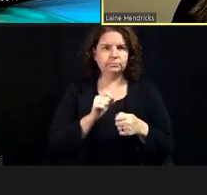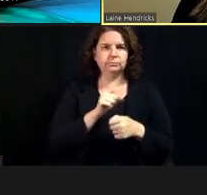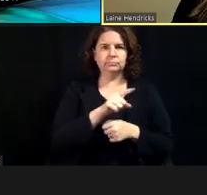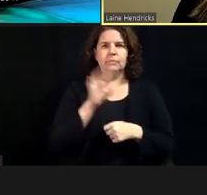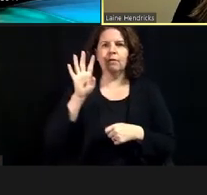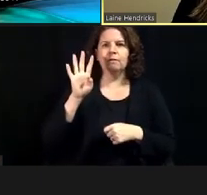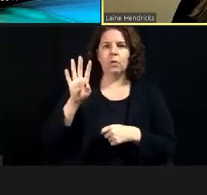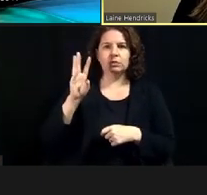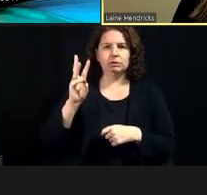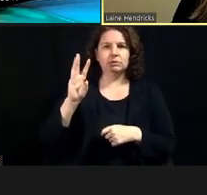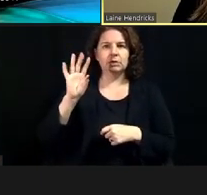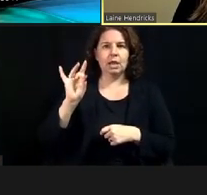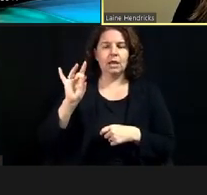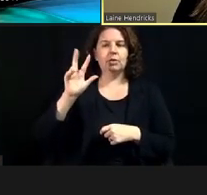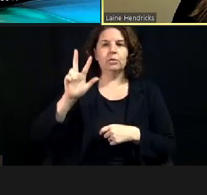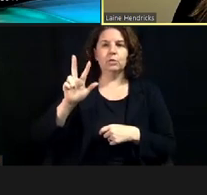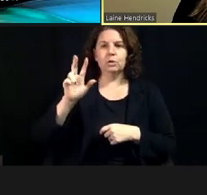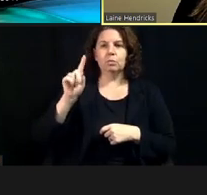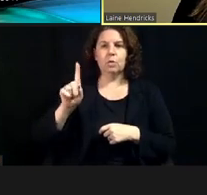to